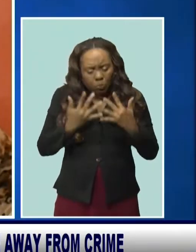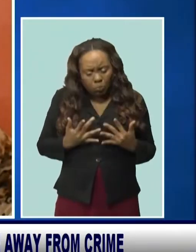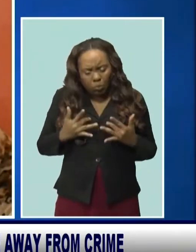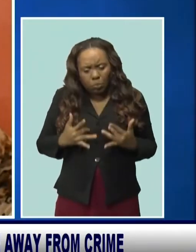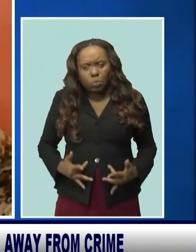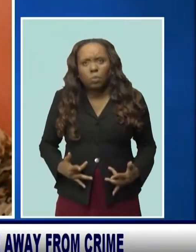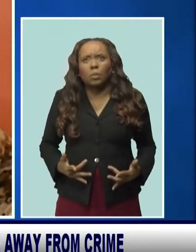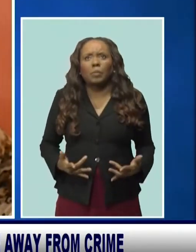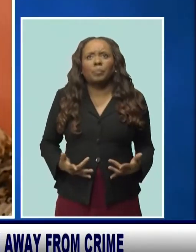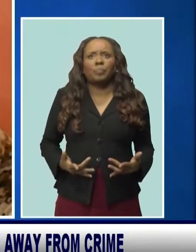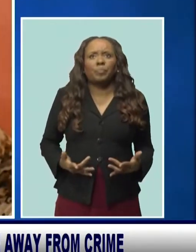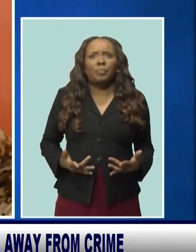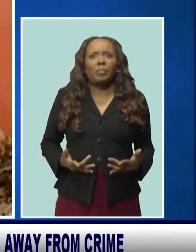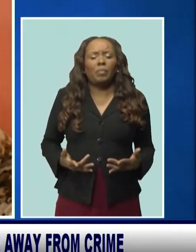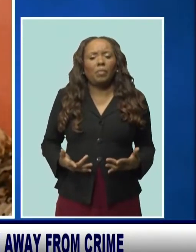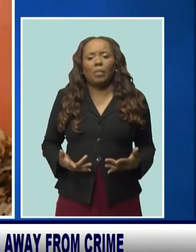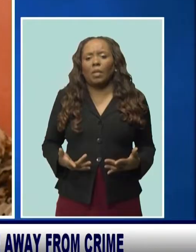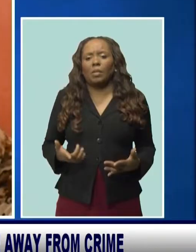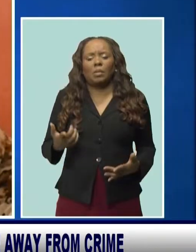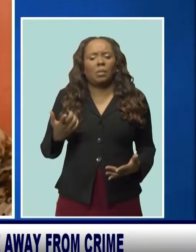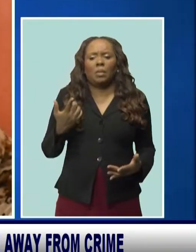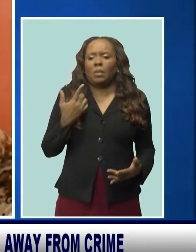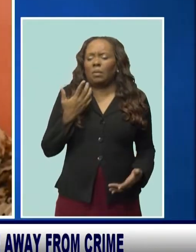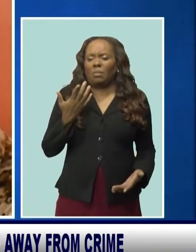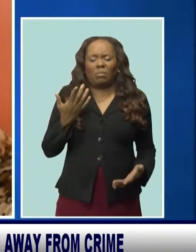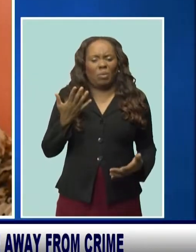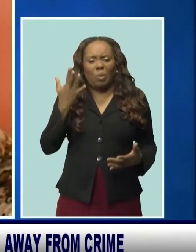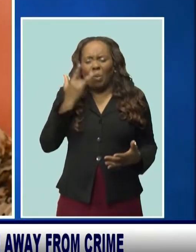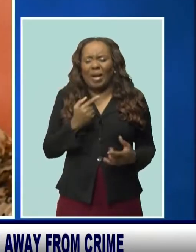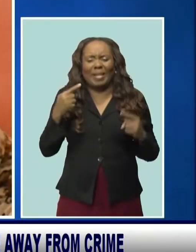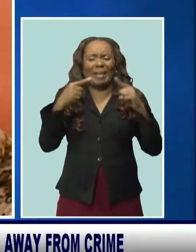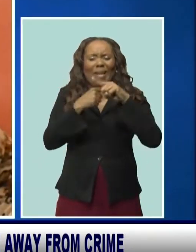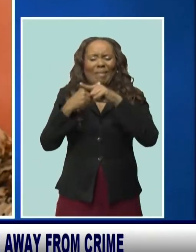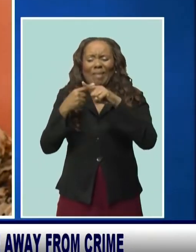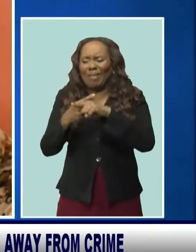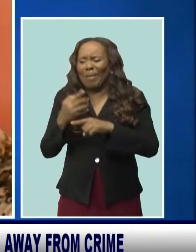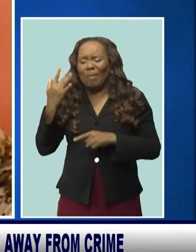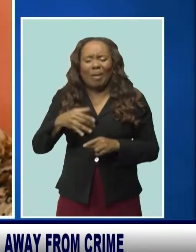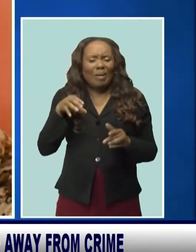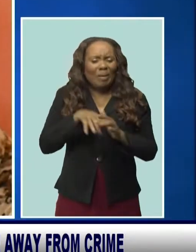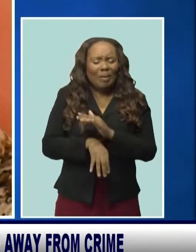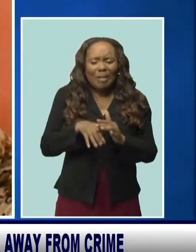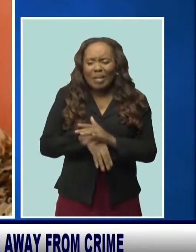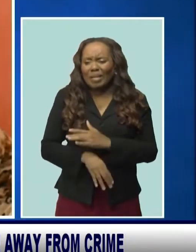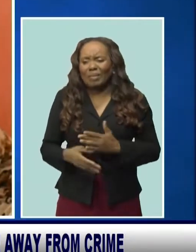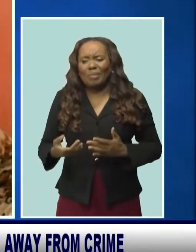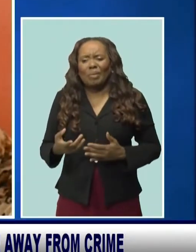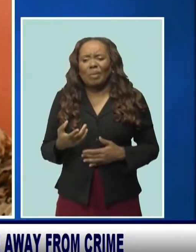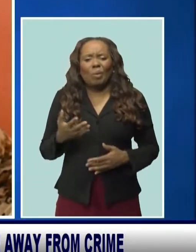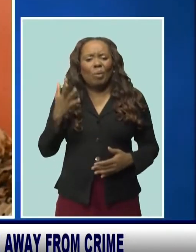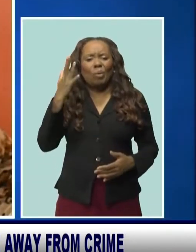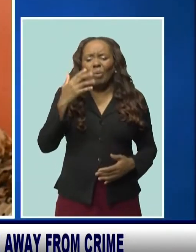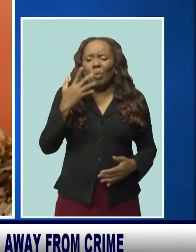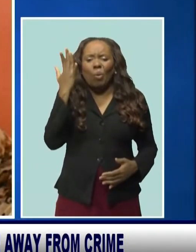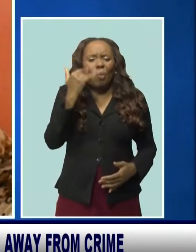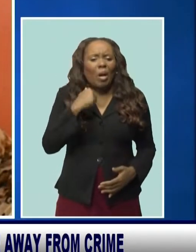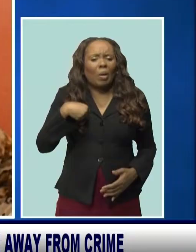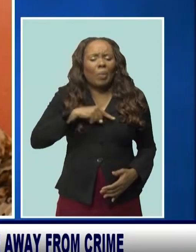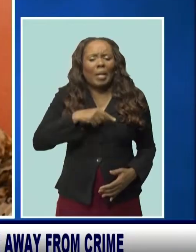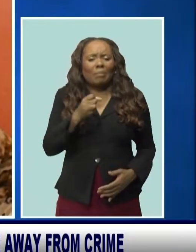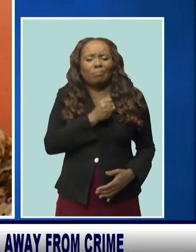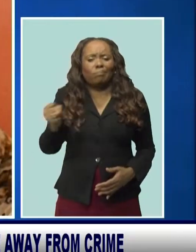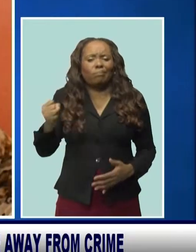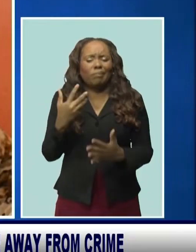the hospital, the cemetery, and the jail. We can settle a lot of these things through just bare rhetoric You understand me? It don't have to come to